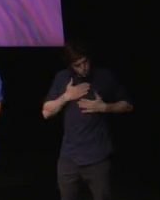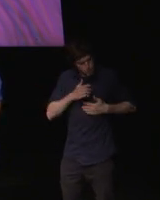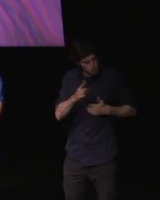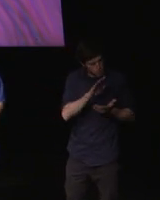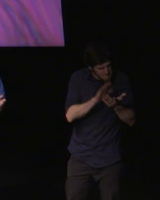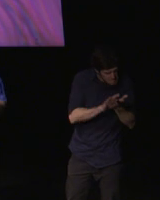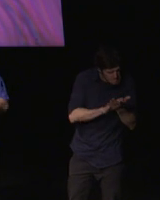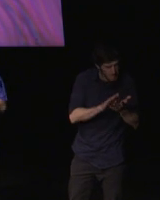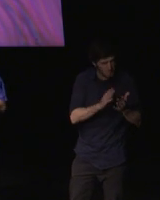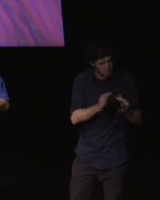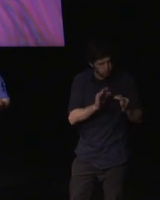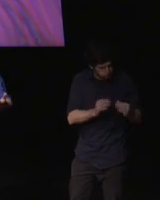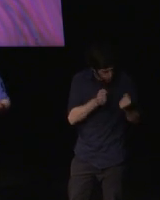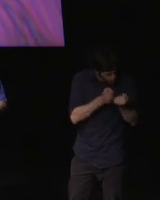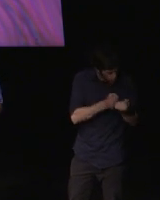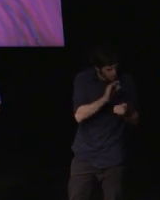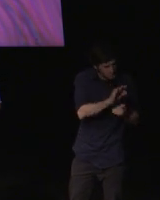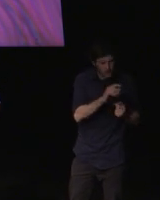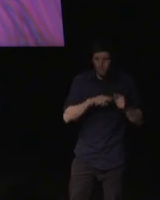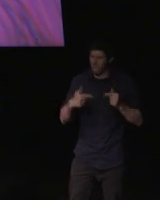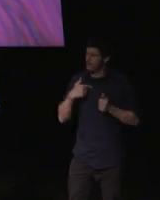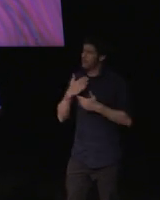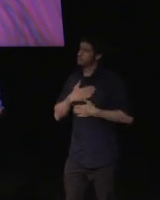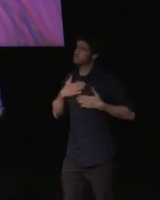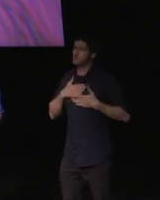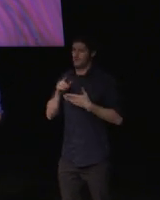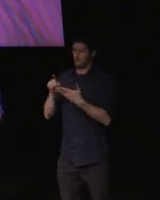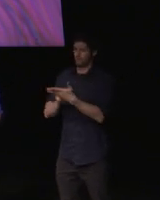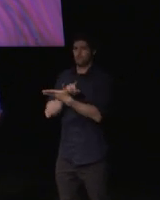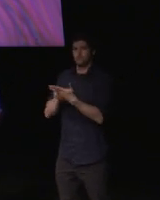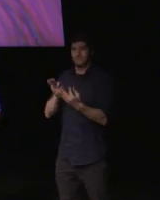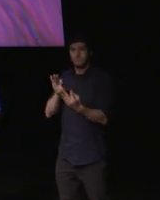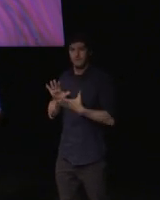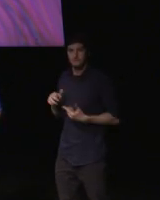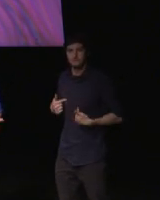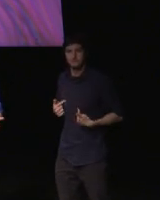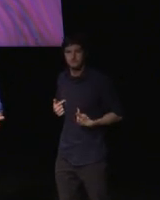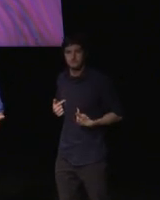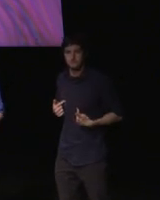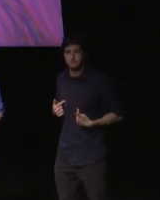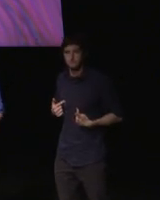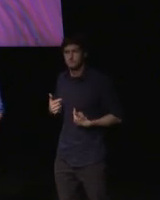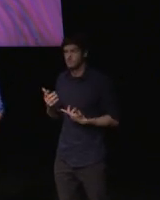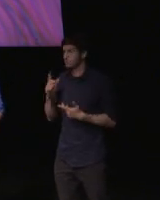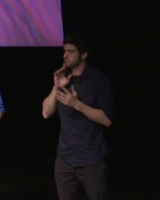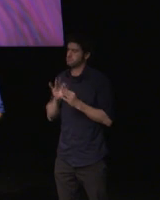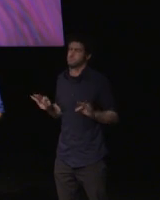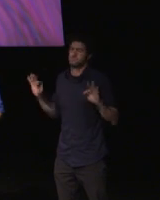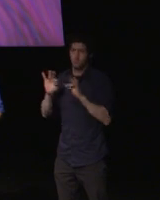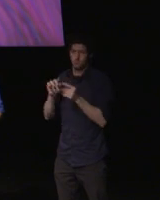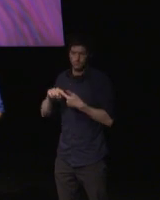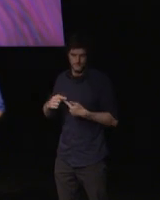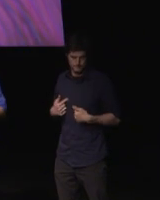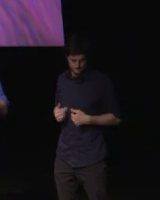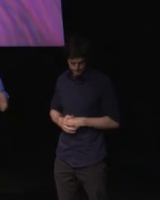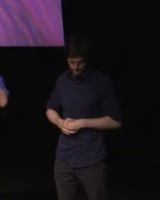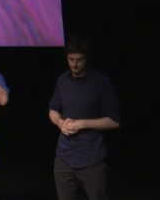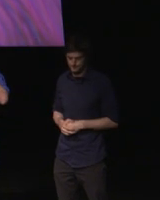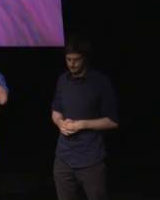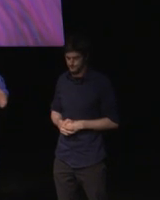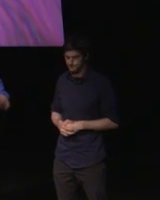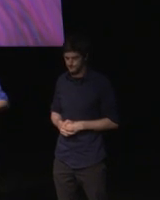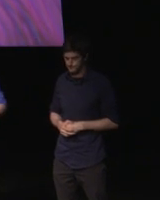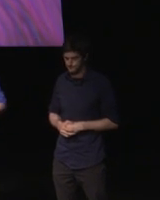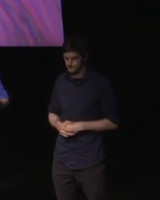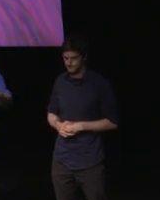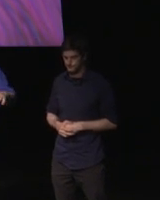get it, and I've gotten it lots from people in this room and from the whole world, it's really, really important to us.